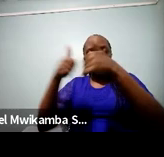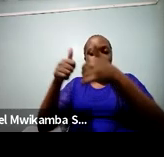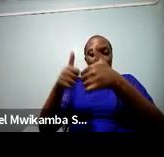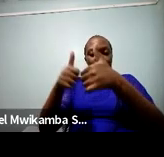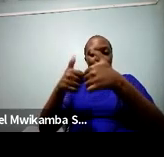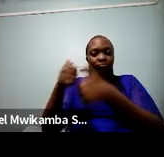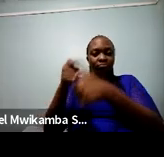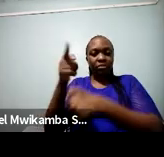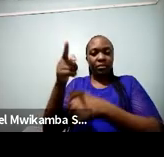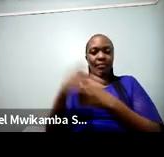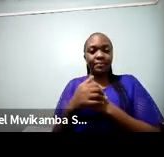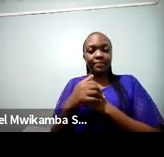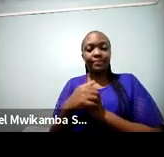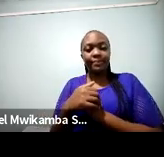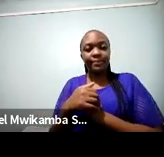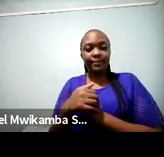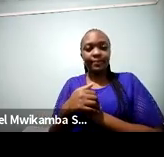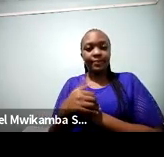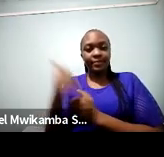question?